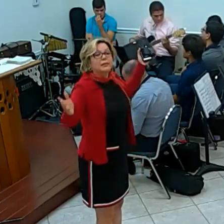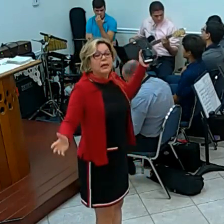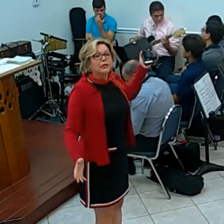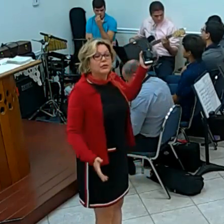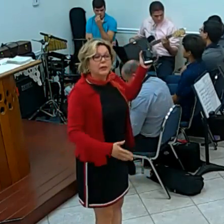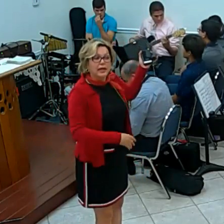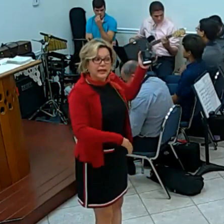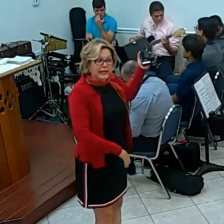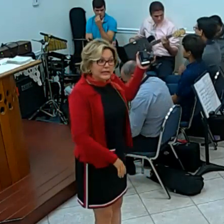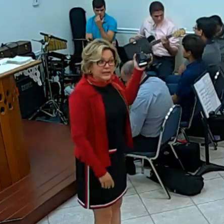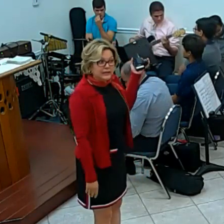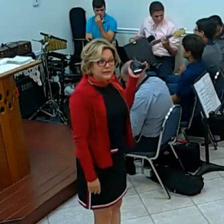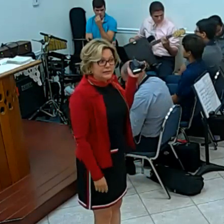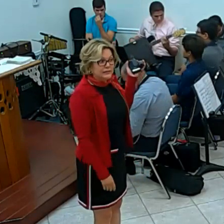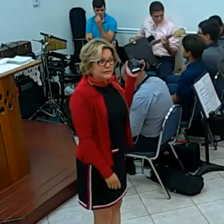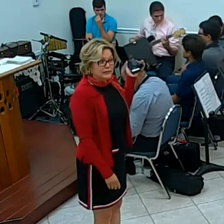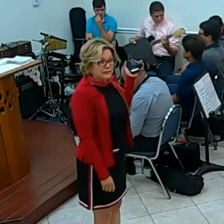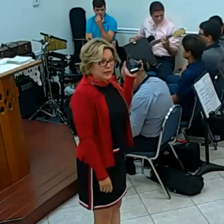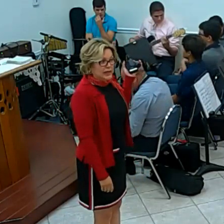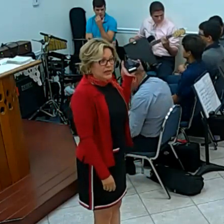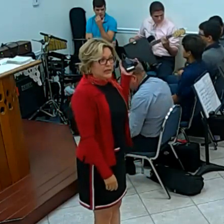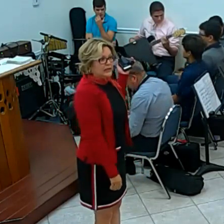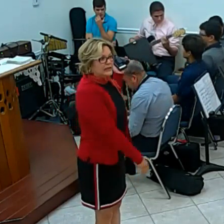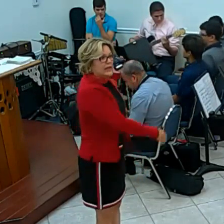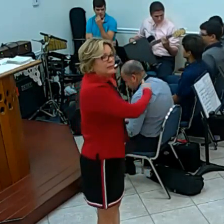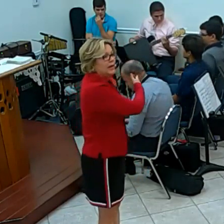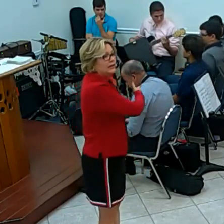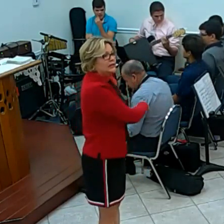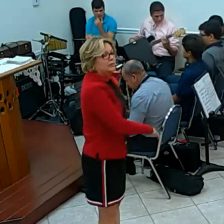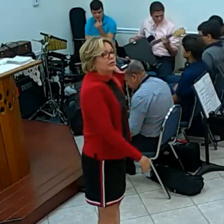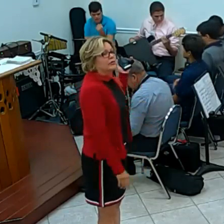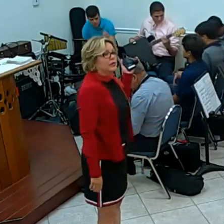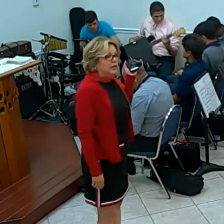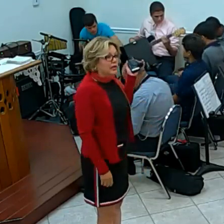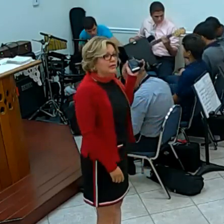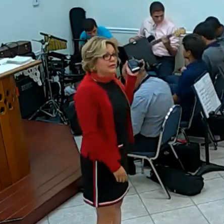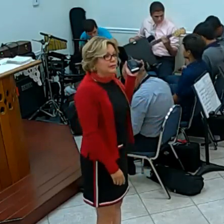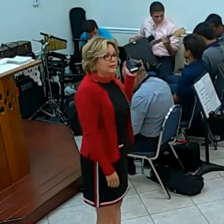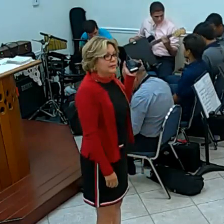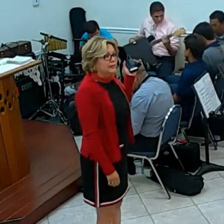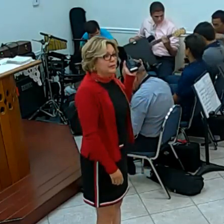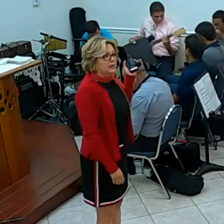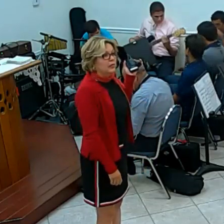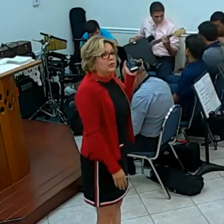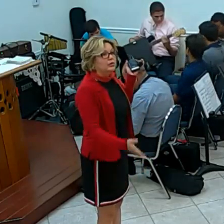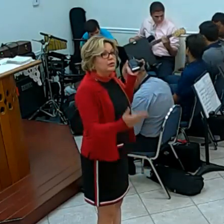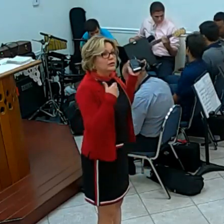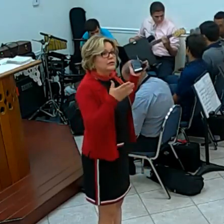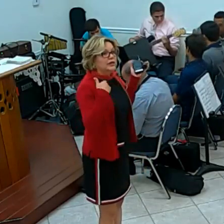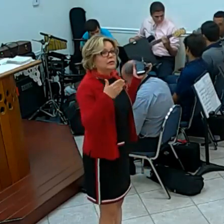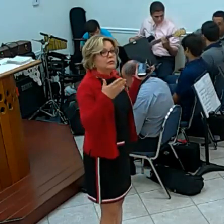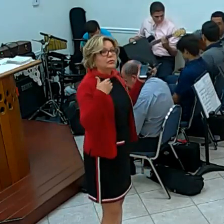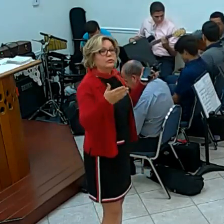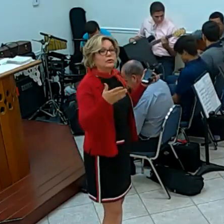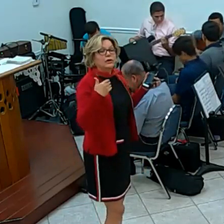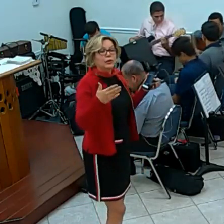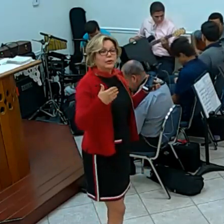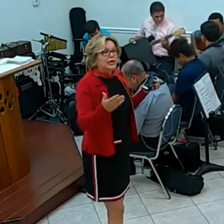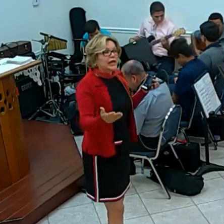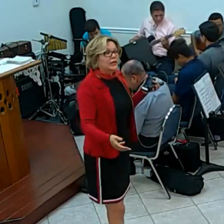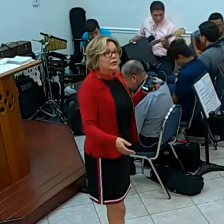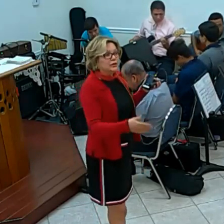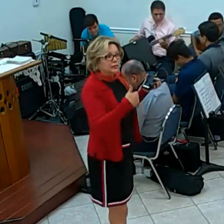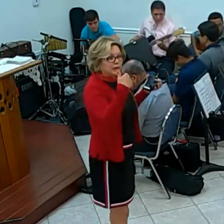happen. The overheating of the planet that the fires cause.